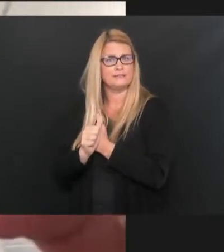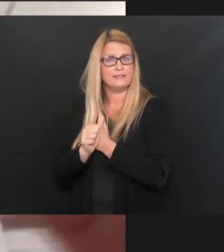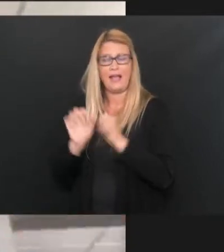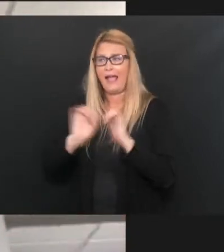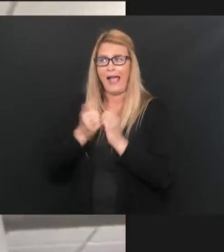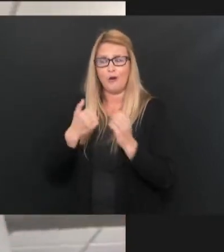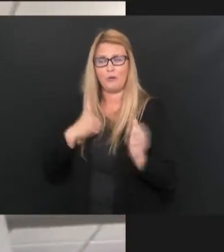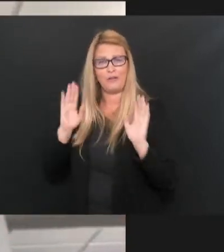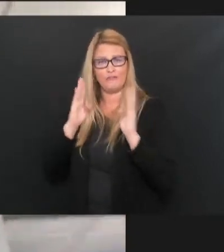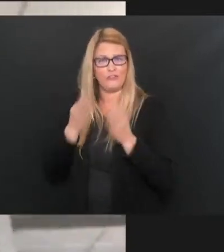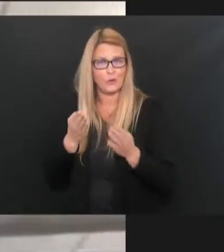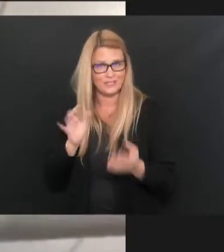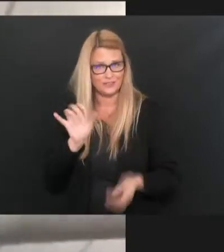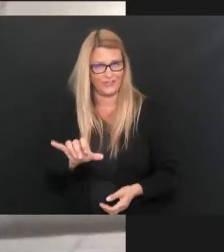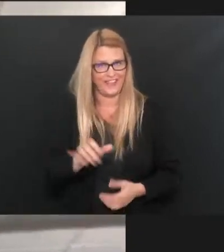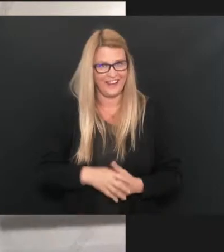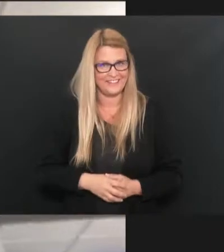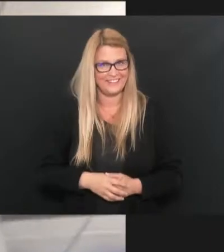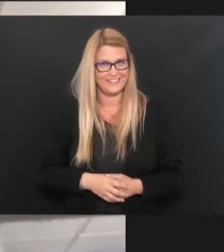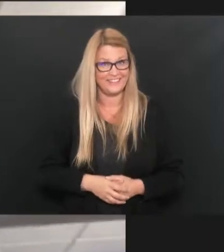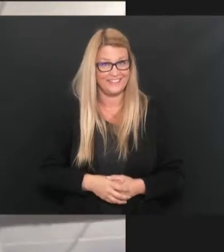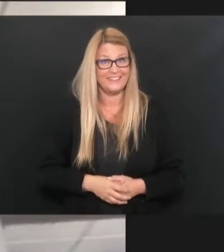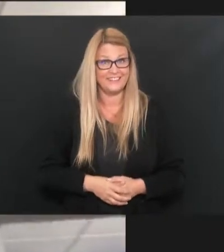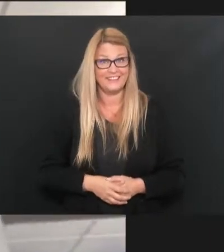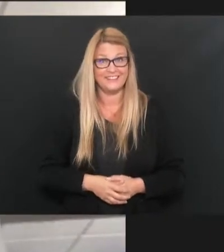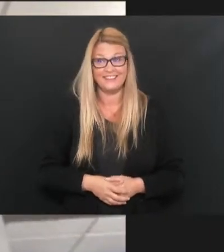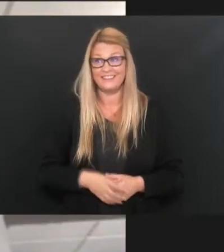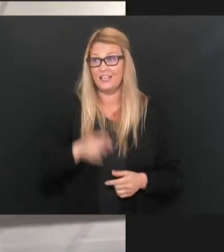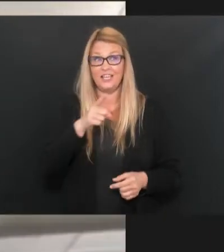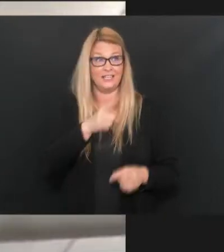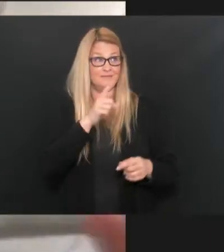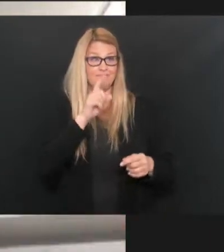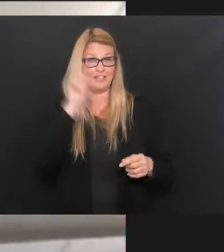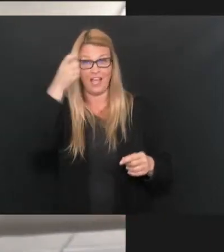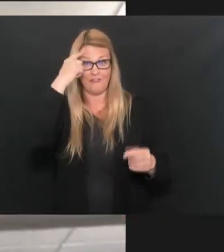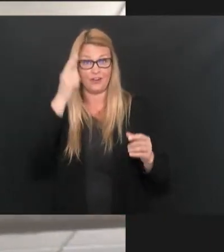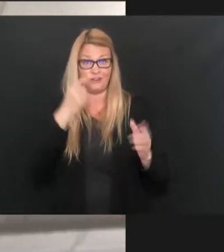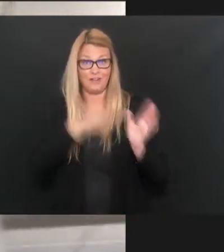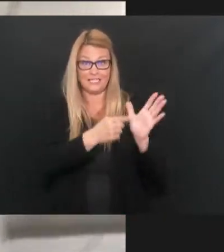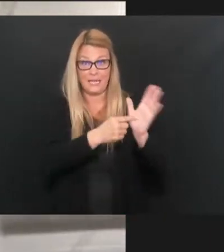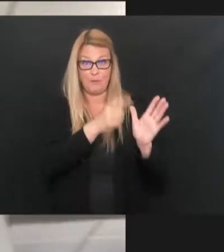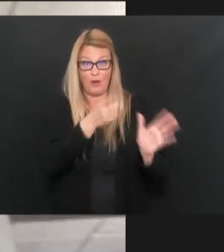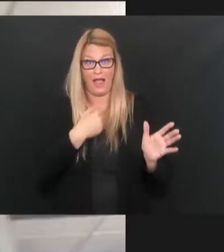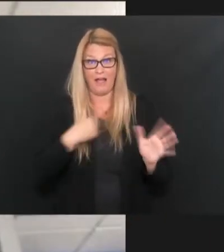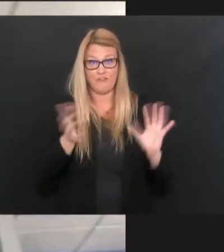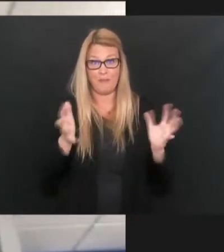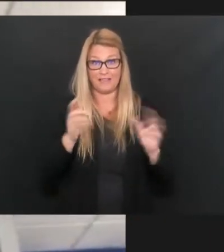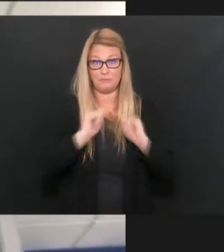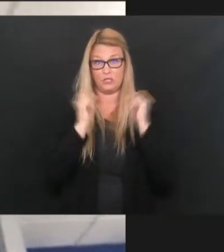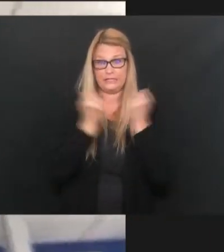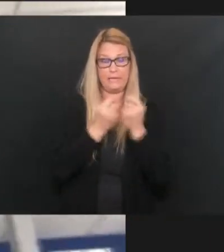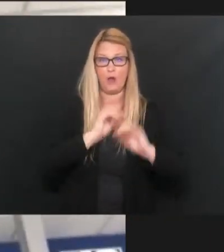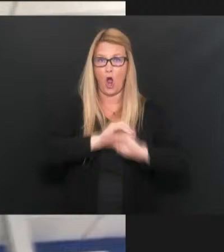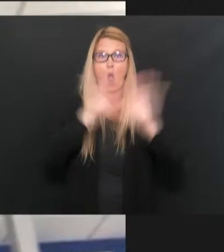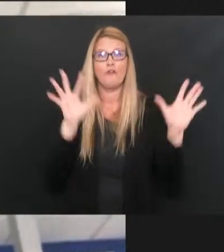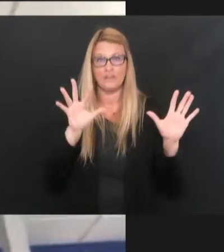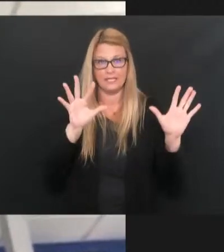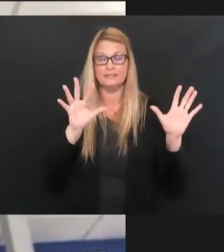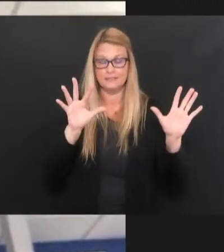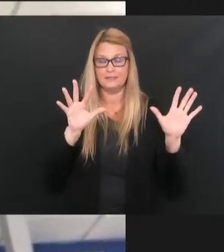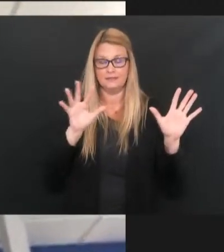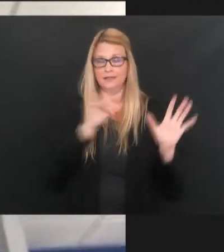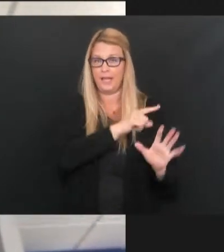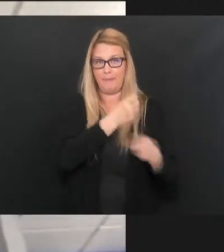few cases like you had, or 7 cases as the governor had on his basketball team? I mean, that's obvious what to do in that situation. But I'm wondering